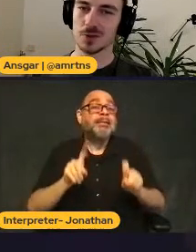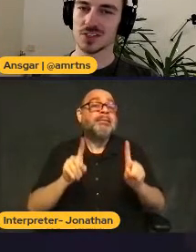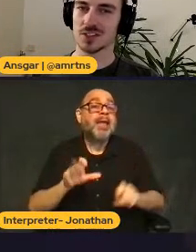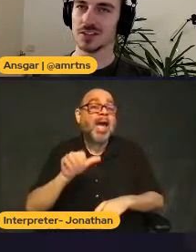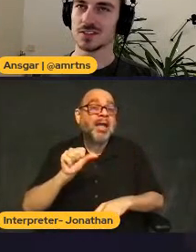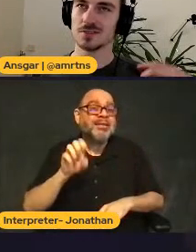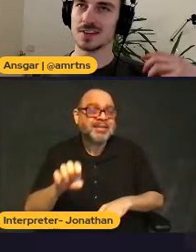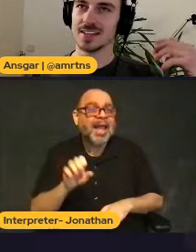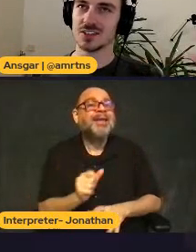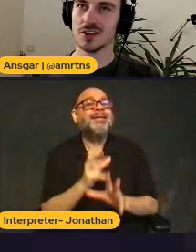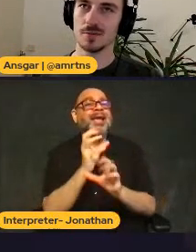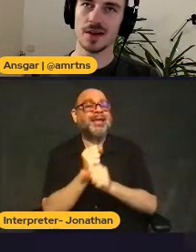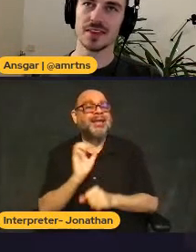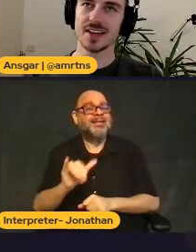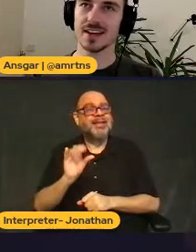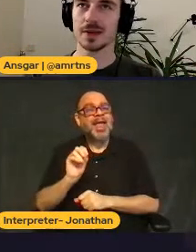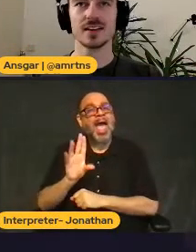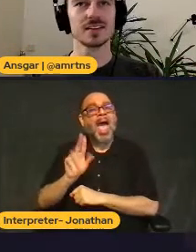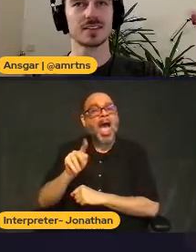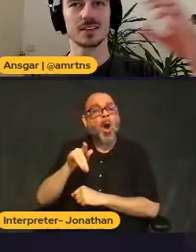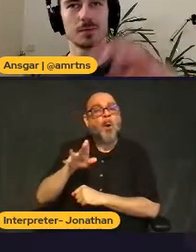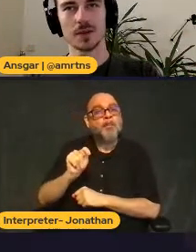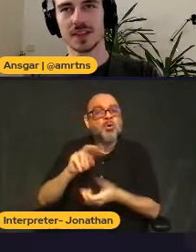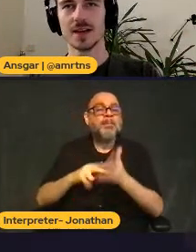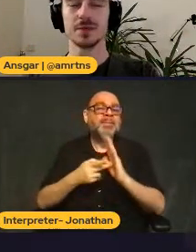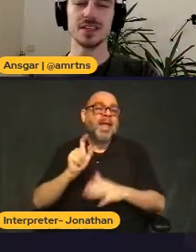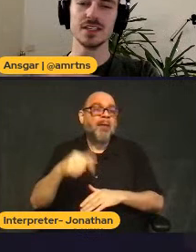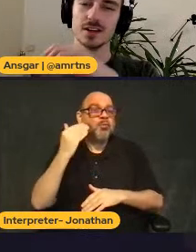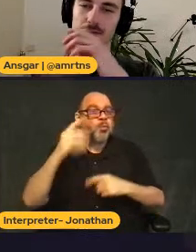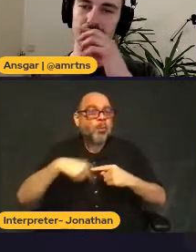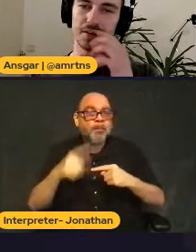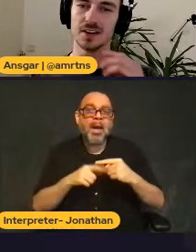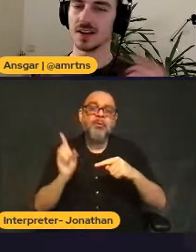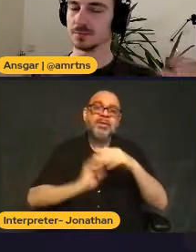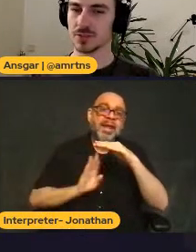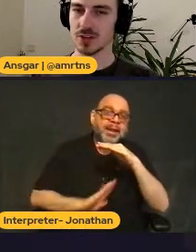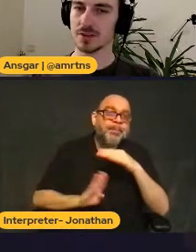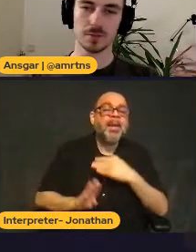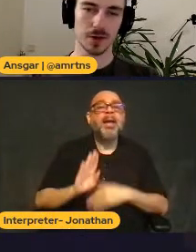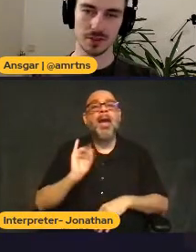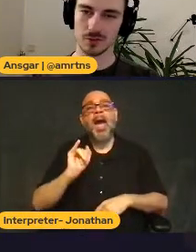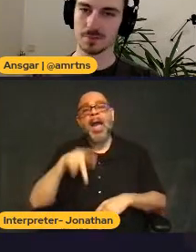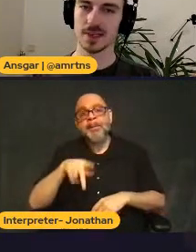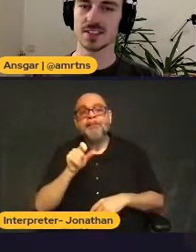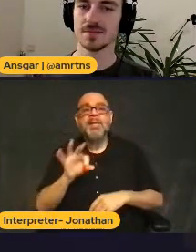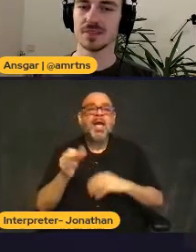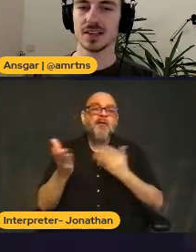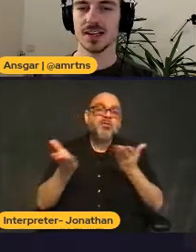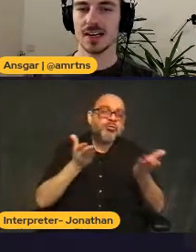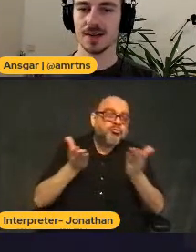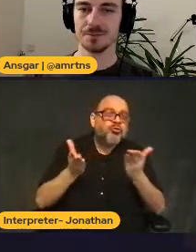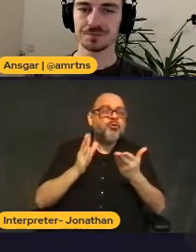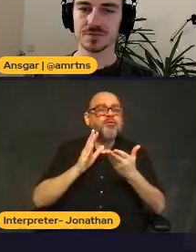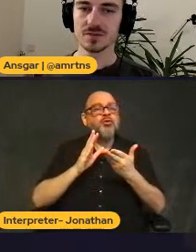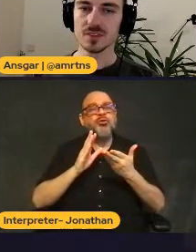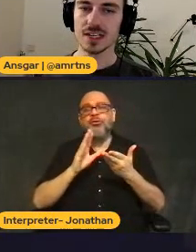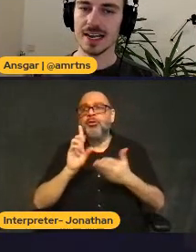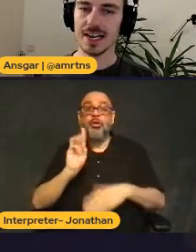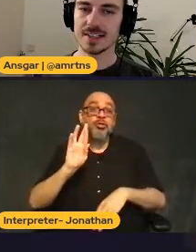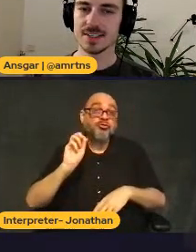the output. So it has to know about the database, about the IP of the server, about the droplet,